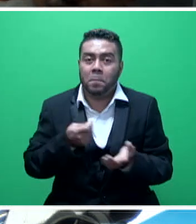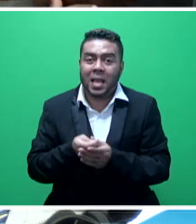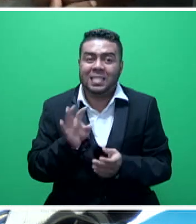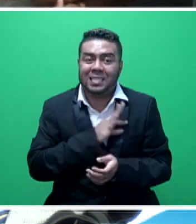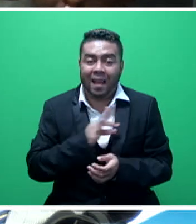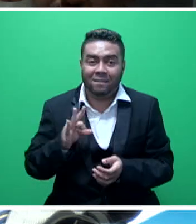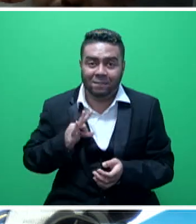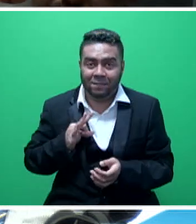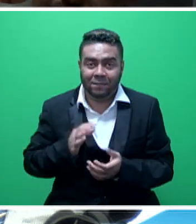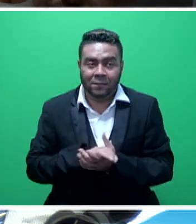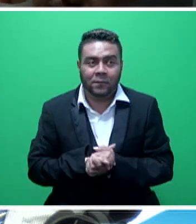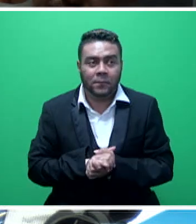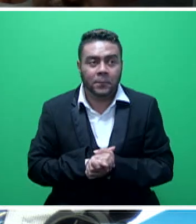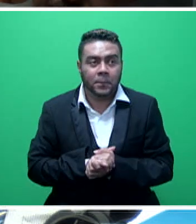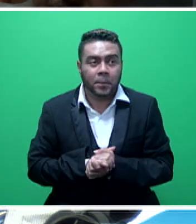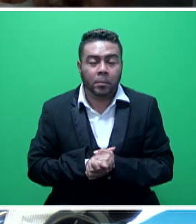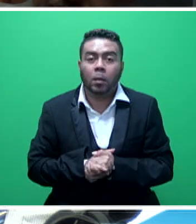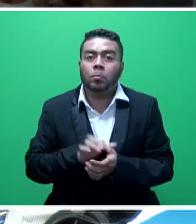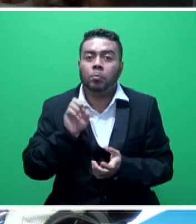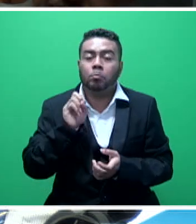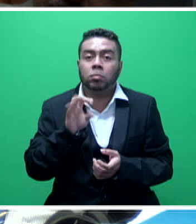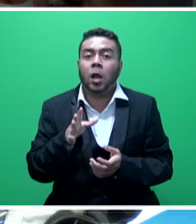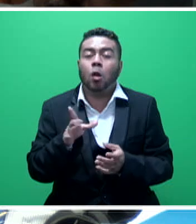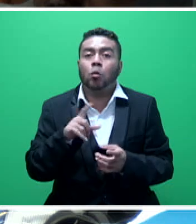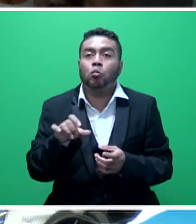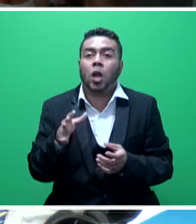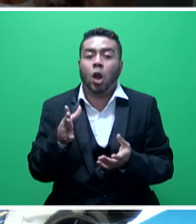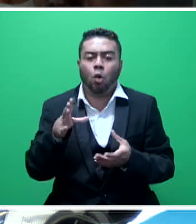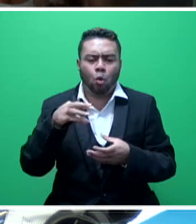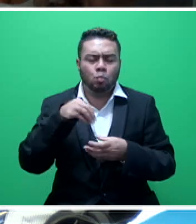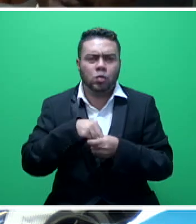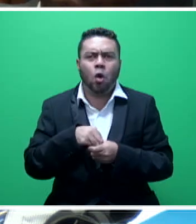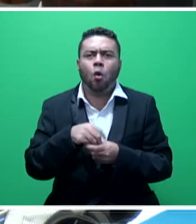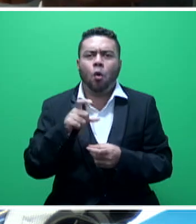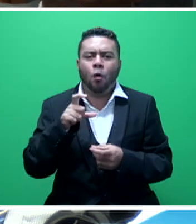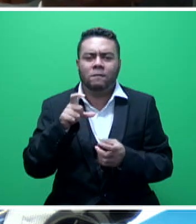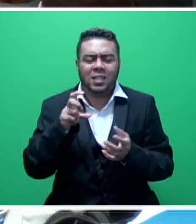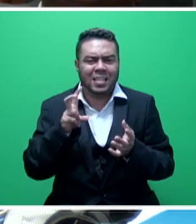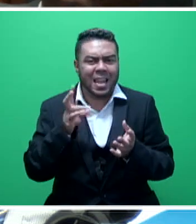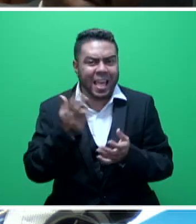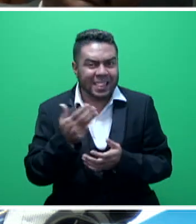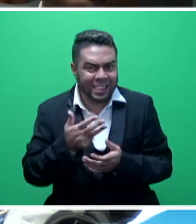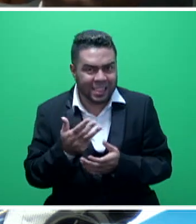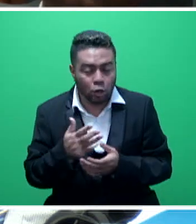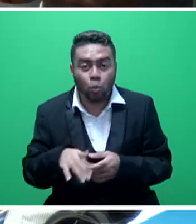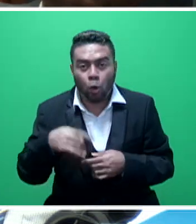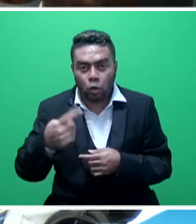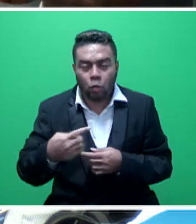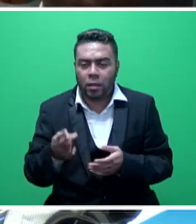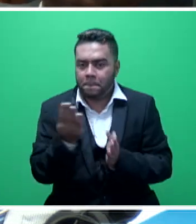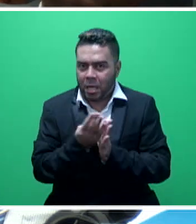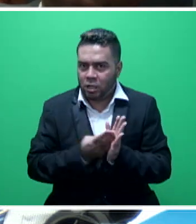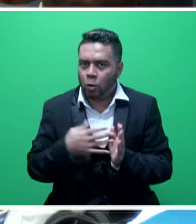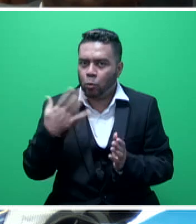now put across to the COVID-19 fight. So that's all within that budget. It will continue with the budget that we now have in place